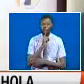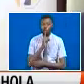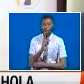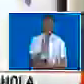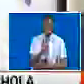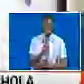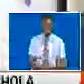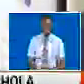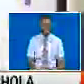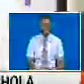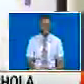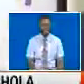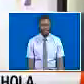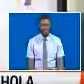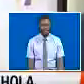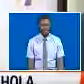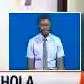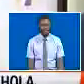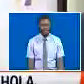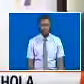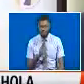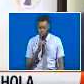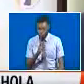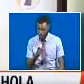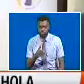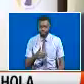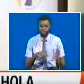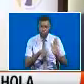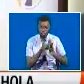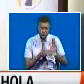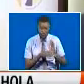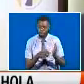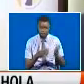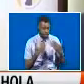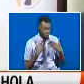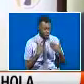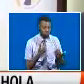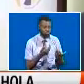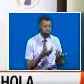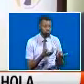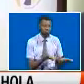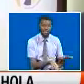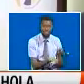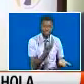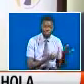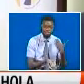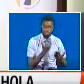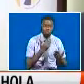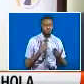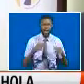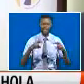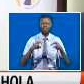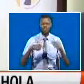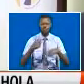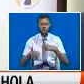resumption of the pending exhumations to facilitate the conclusion of investigations and release of